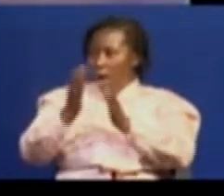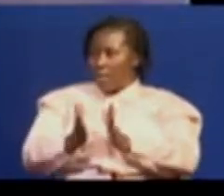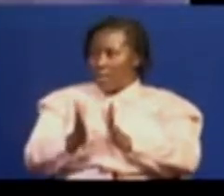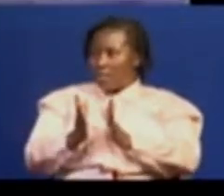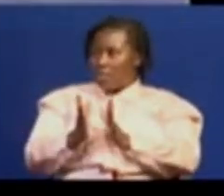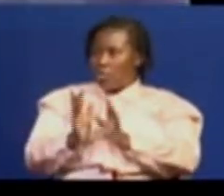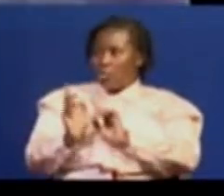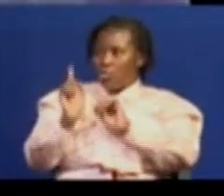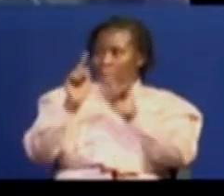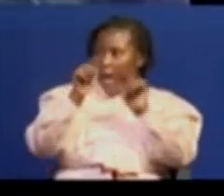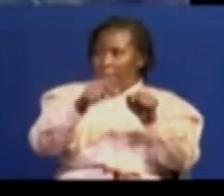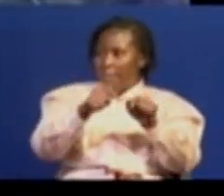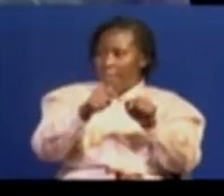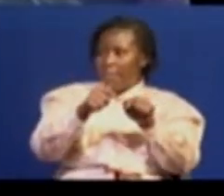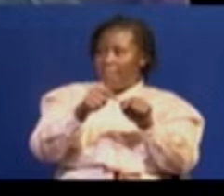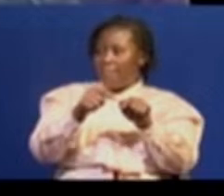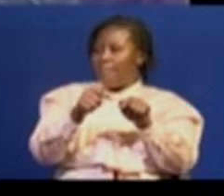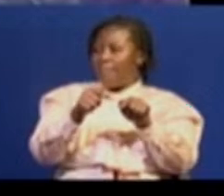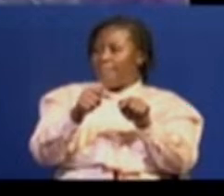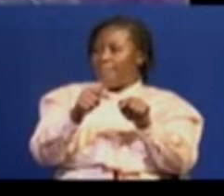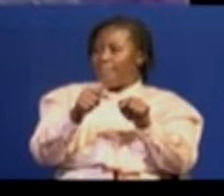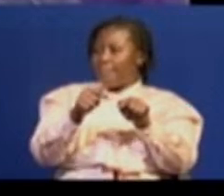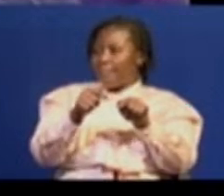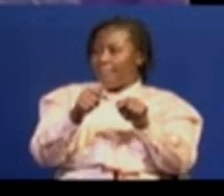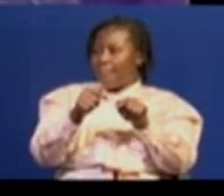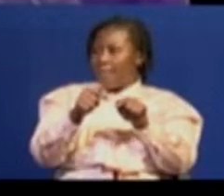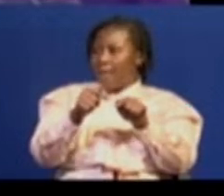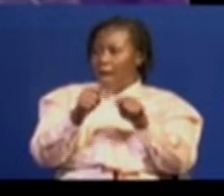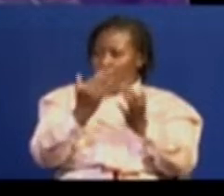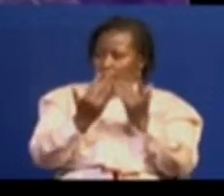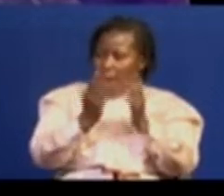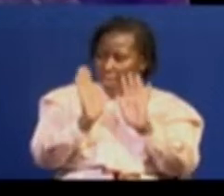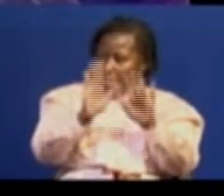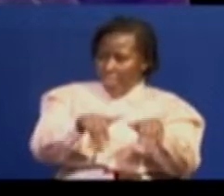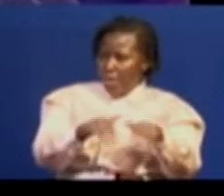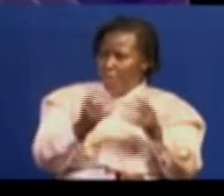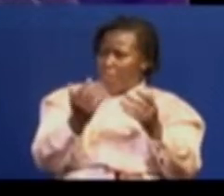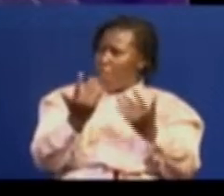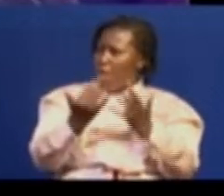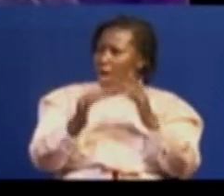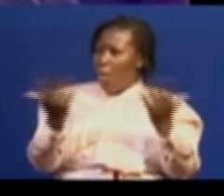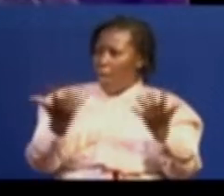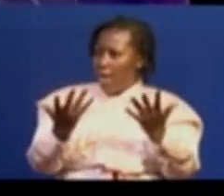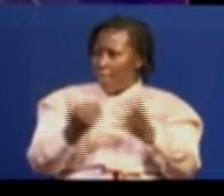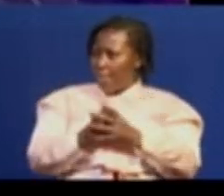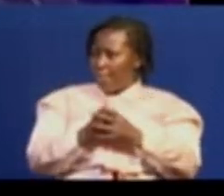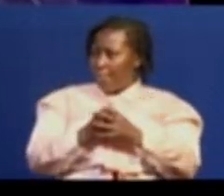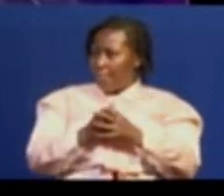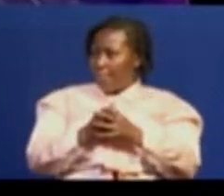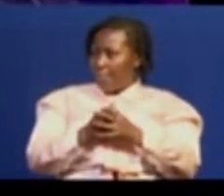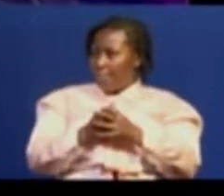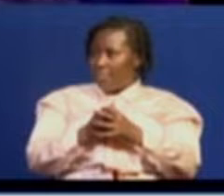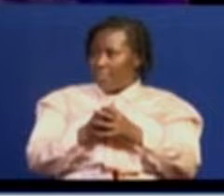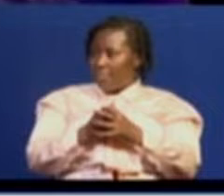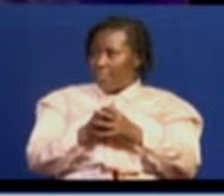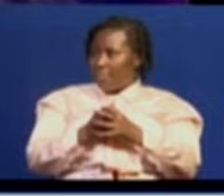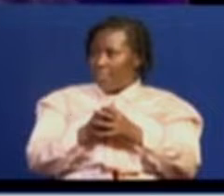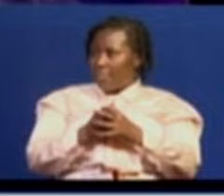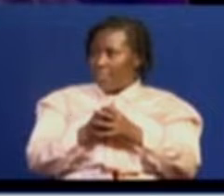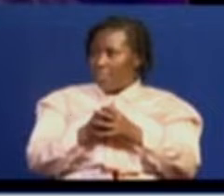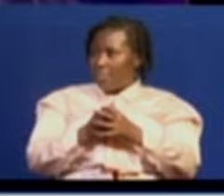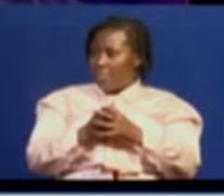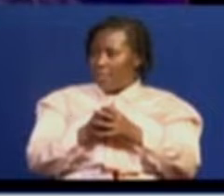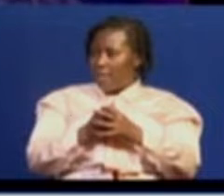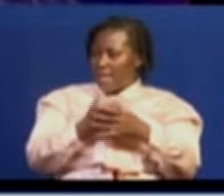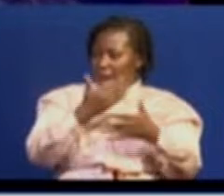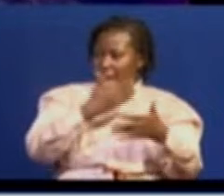workers, and they are coming to put off the fire. Where was that fire, briefly? It was.